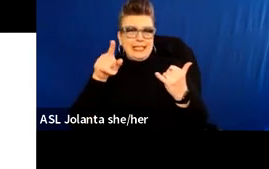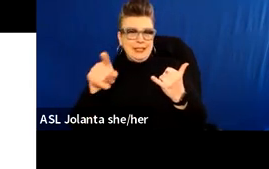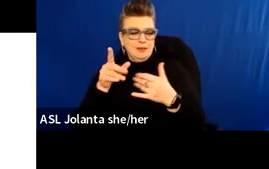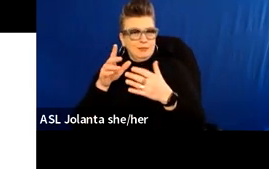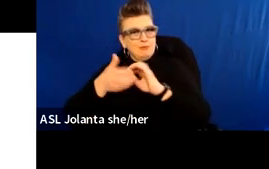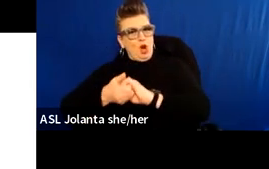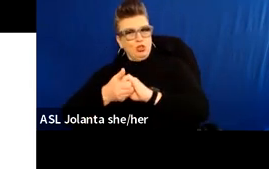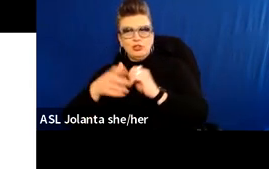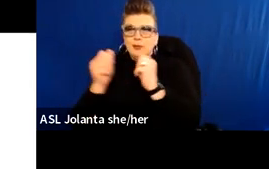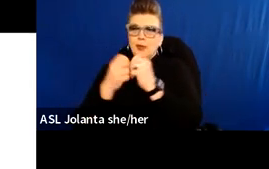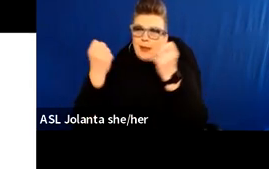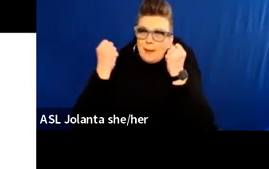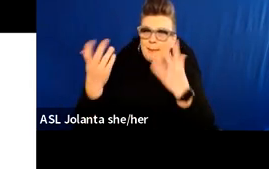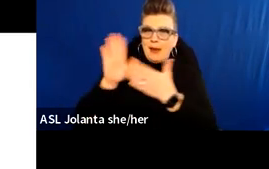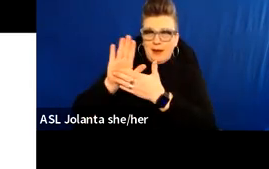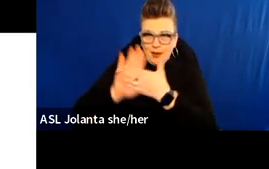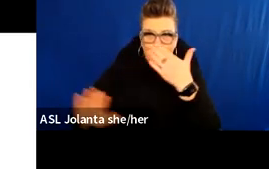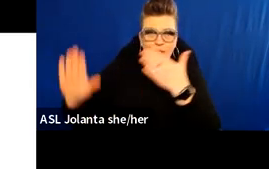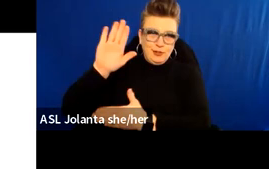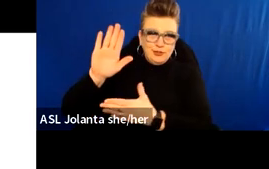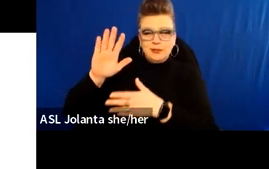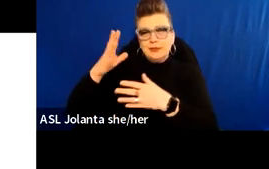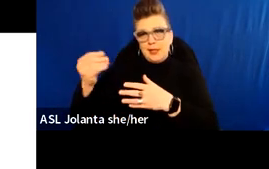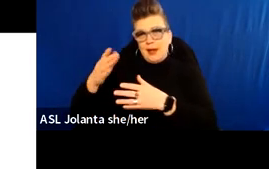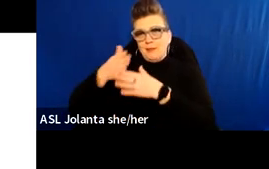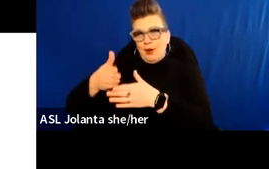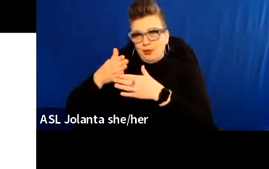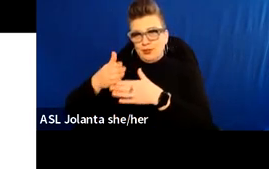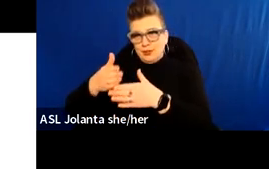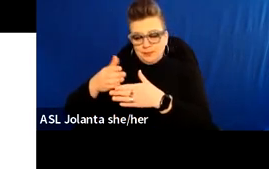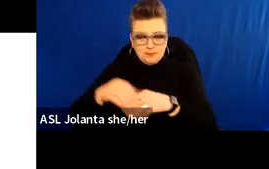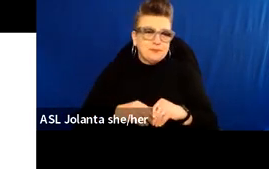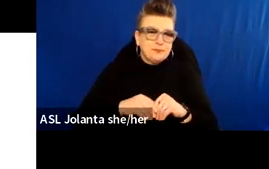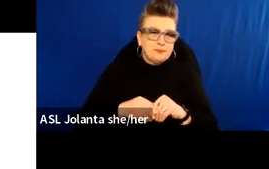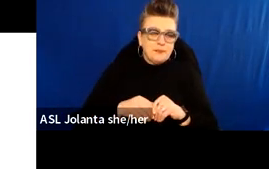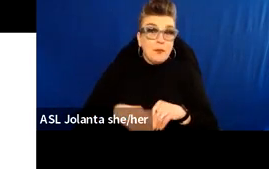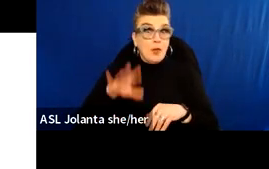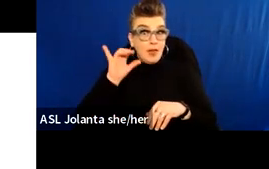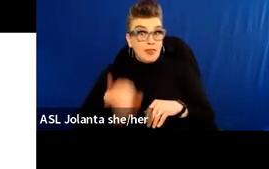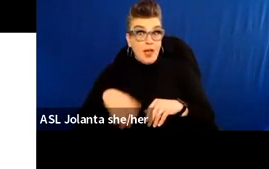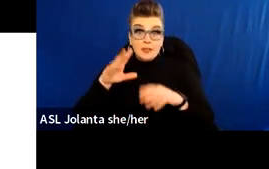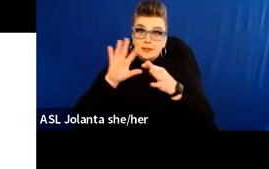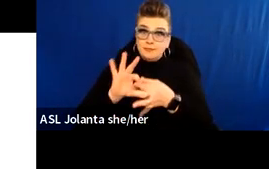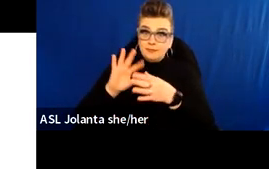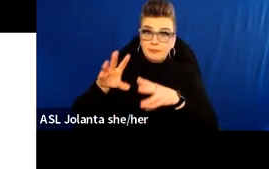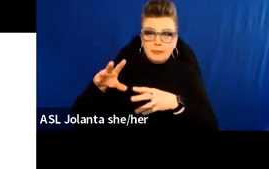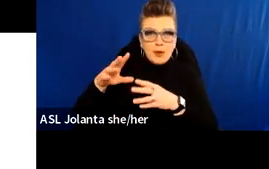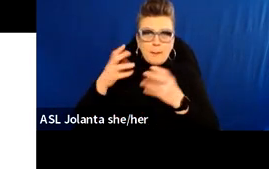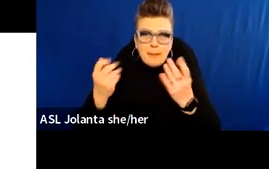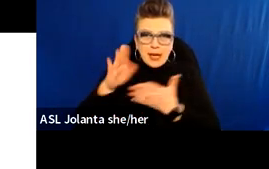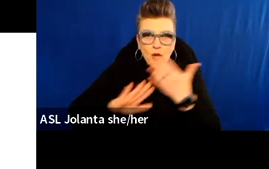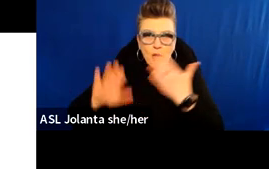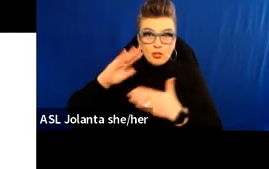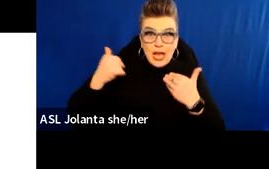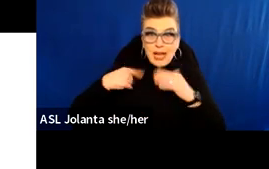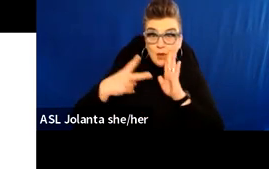of the colleges who may offer opportunities around early college and dual enrollment it's a sort of multi-year and